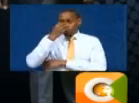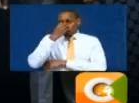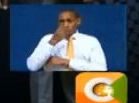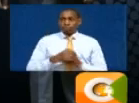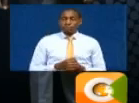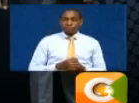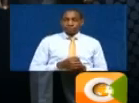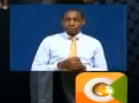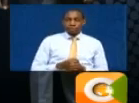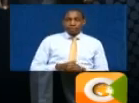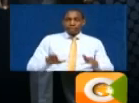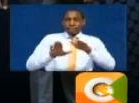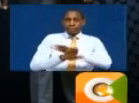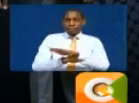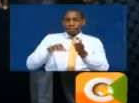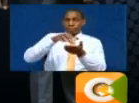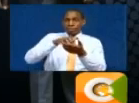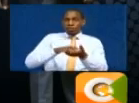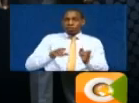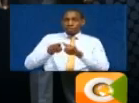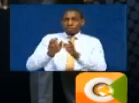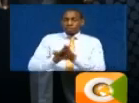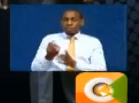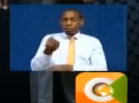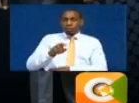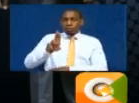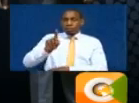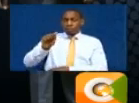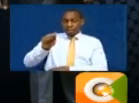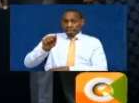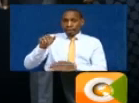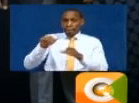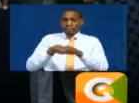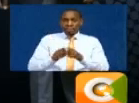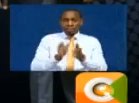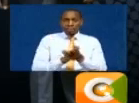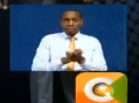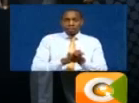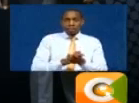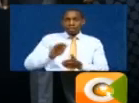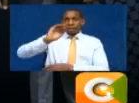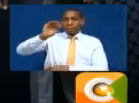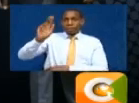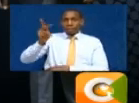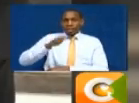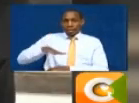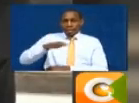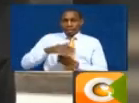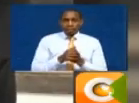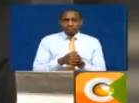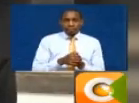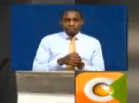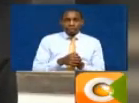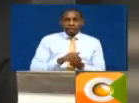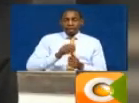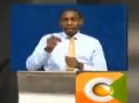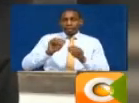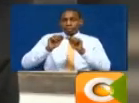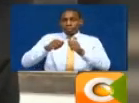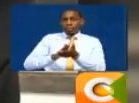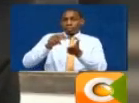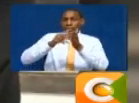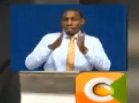William Ruto. The running mate slot is also preserved for UDA and specifically for the Mount Kenya region. Save for the names of